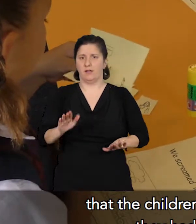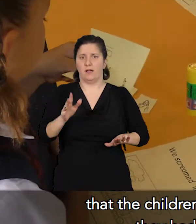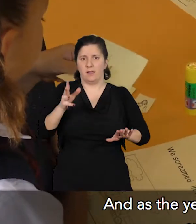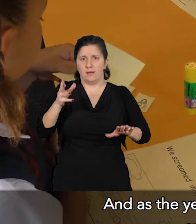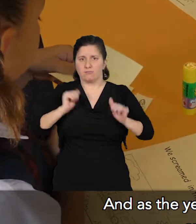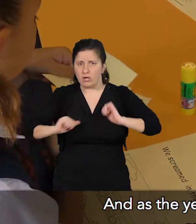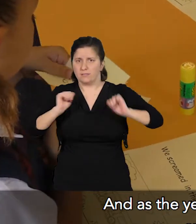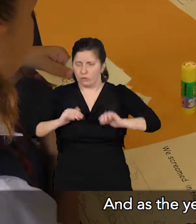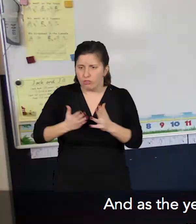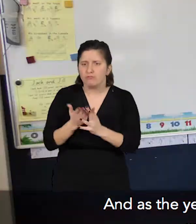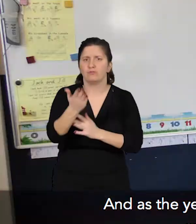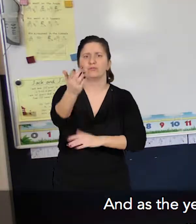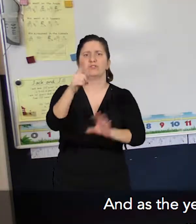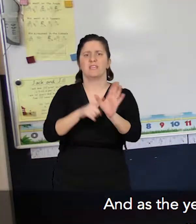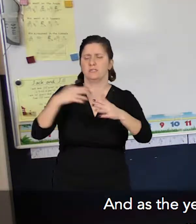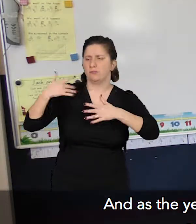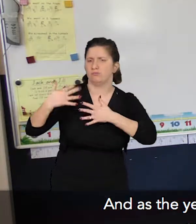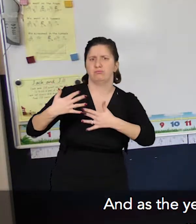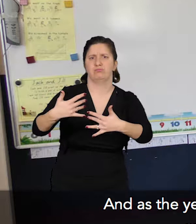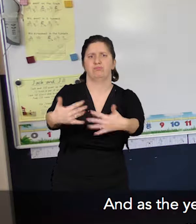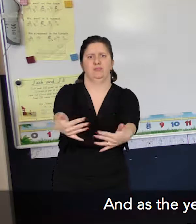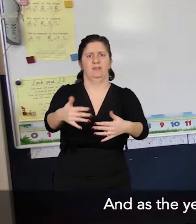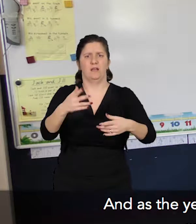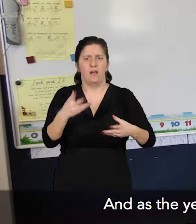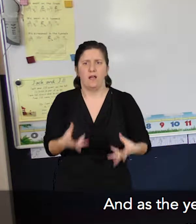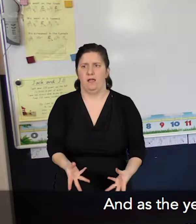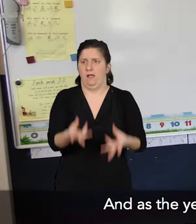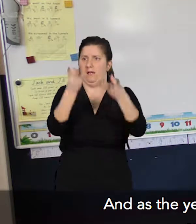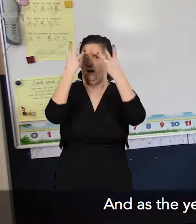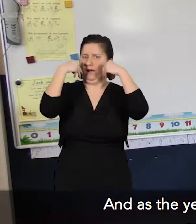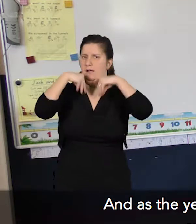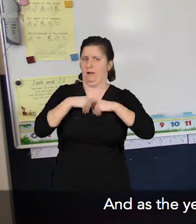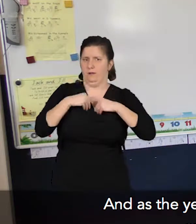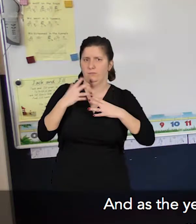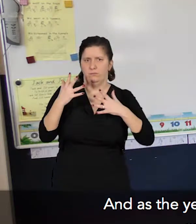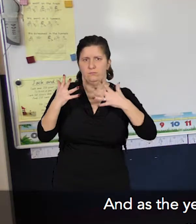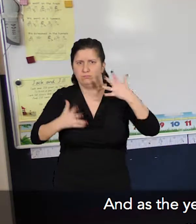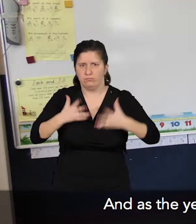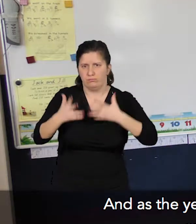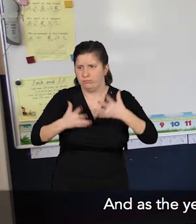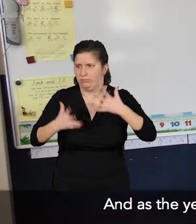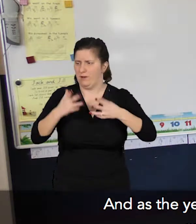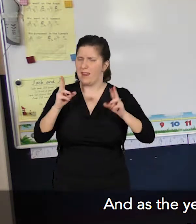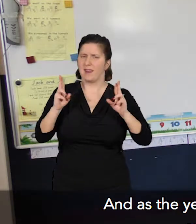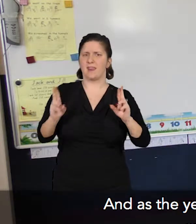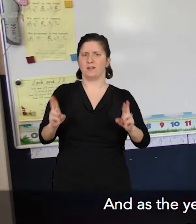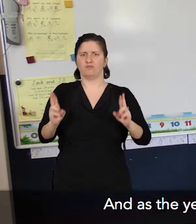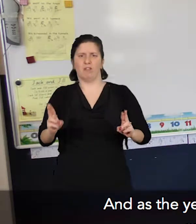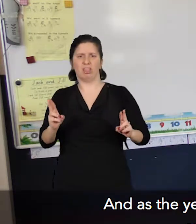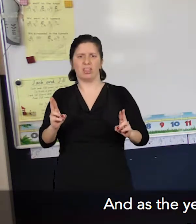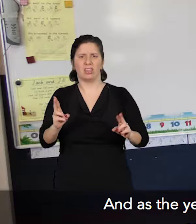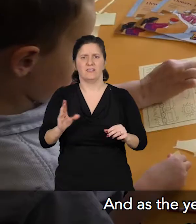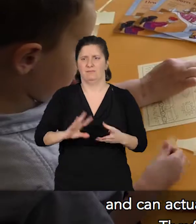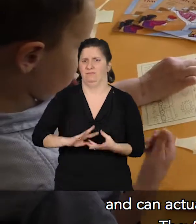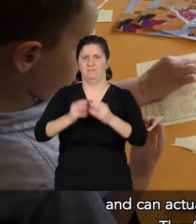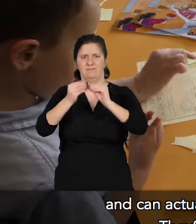words. And as the years have evolved, the children can now cut up signs and put them with